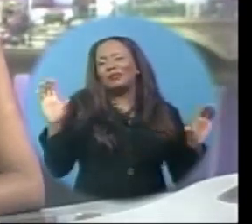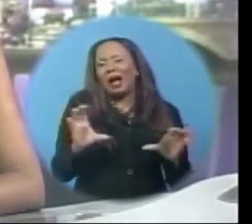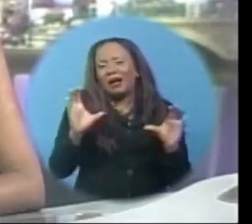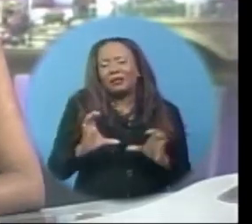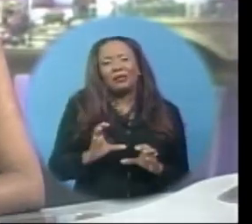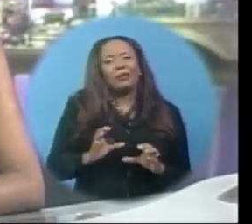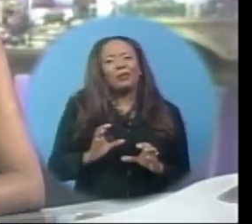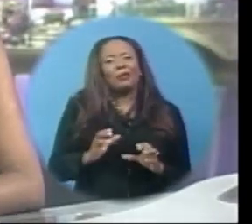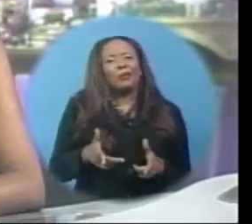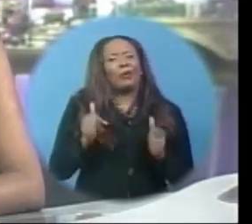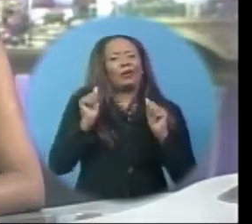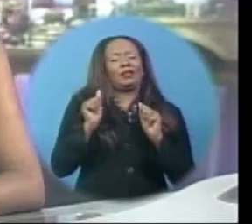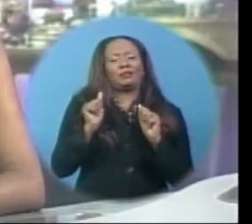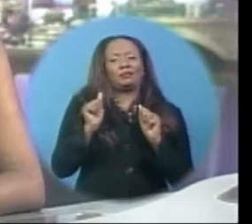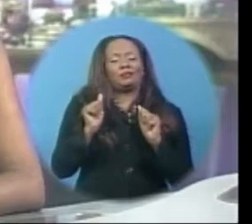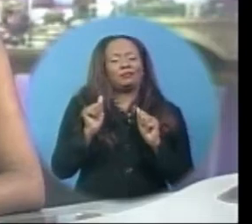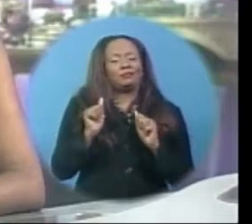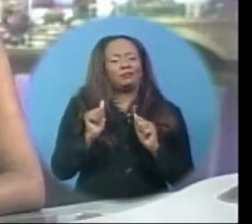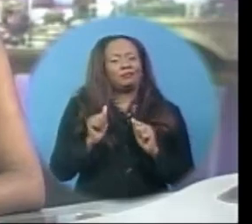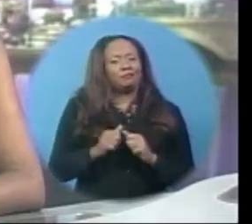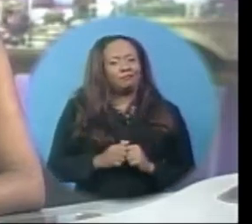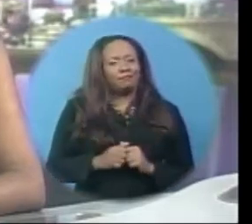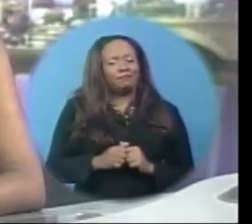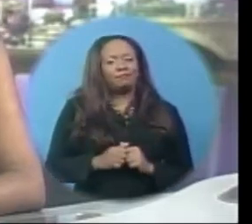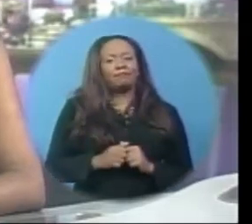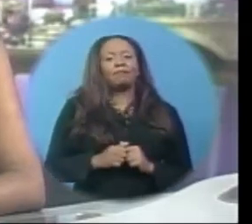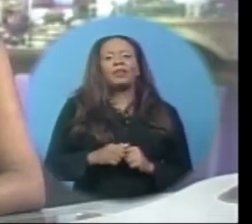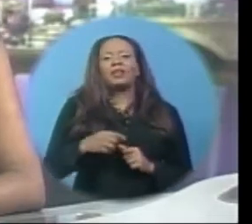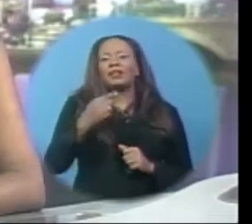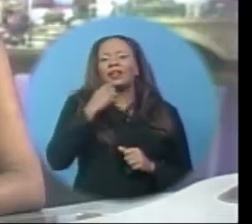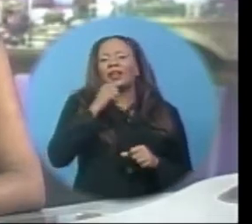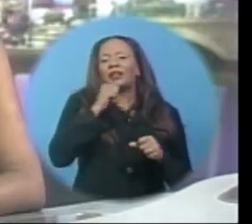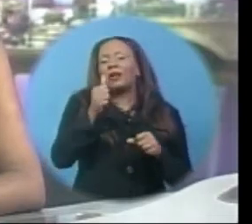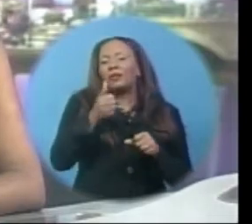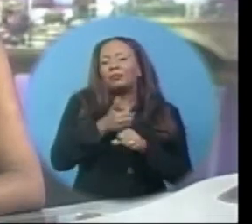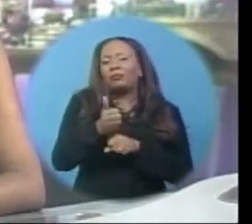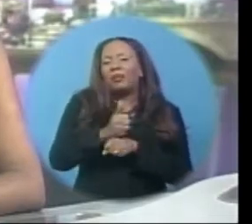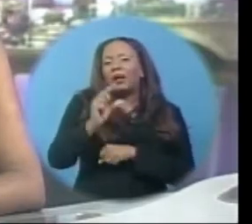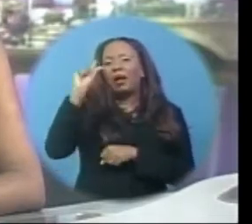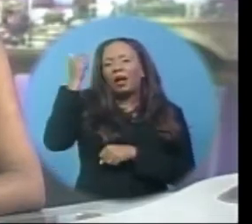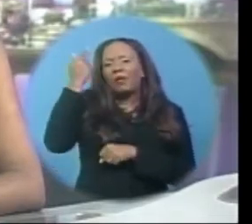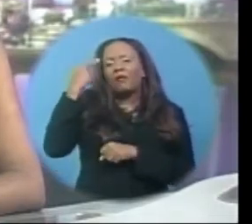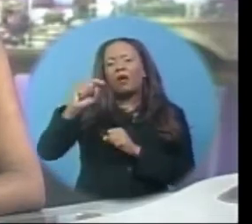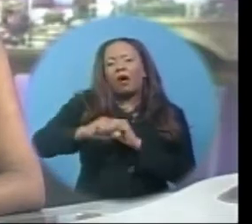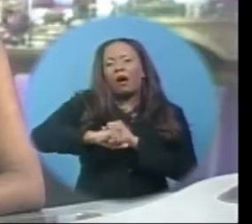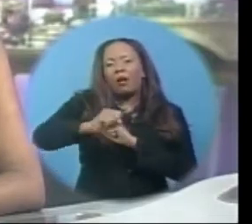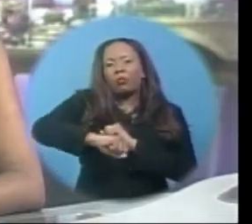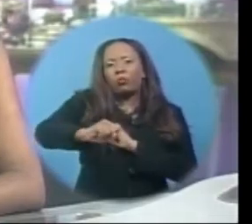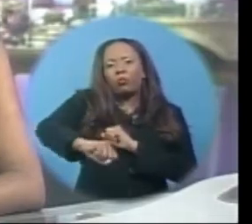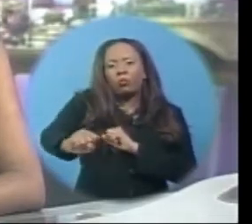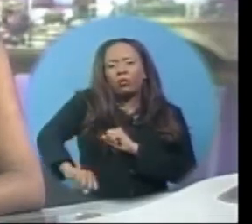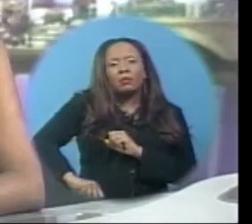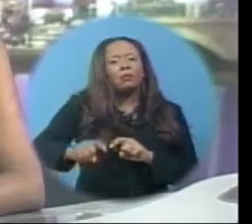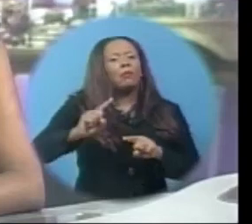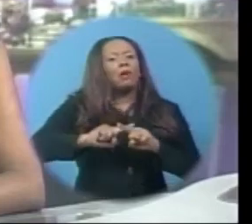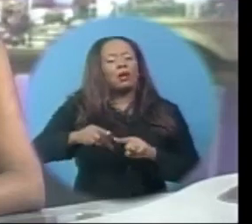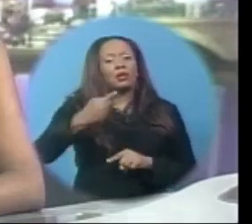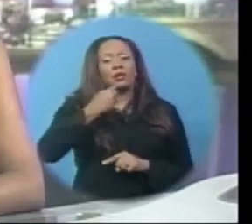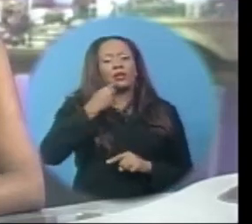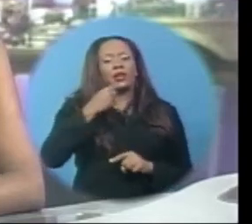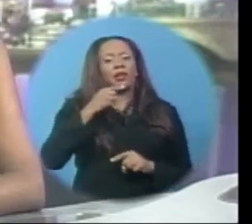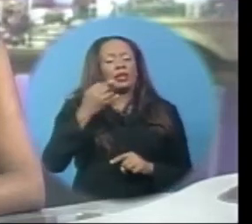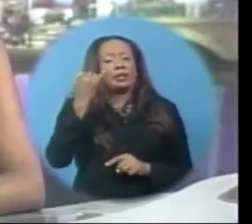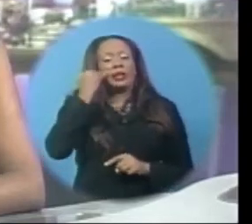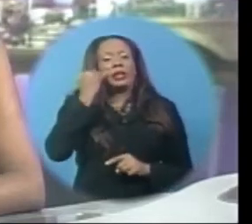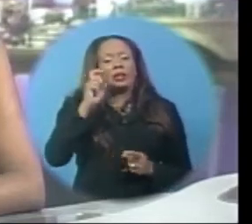Professor Sir Henry Fraser told the upper house he does not blame the government for the length of time it has taken for policyholders to get their money,